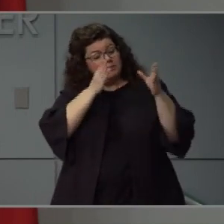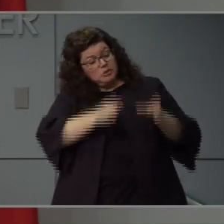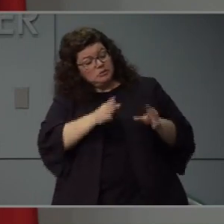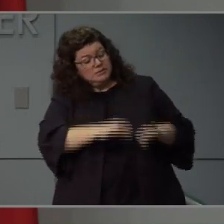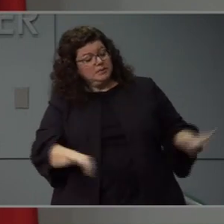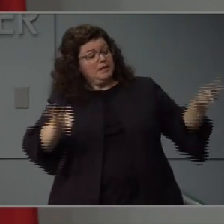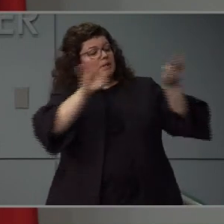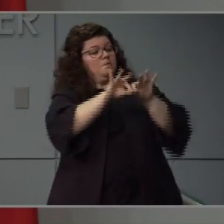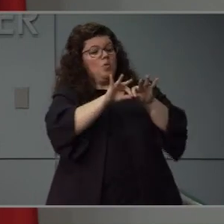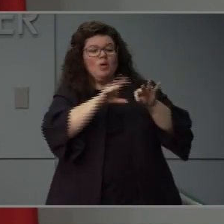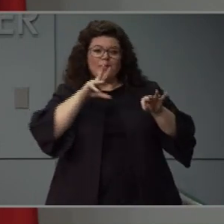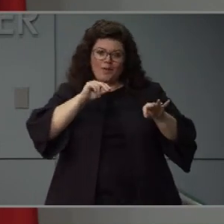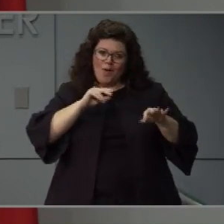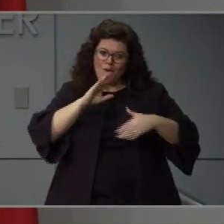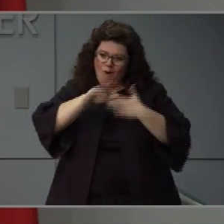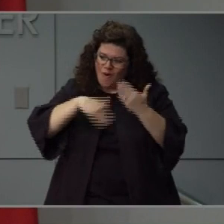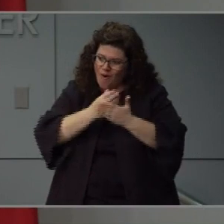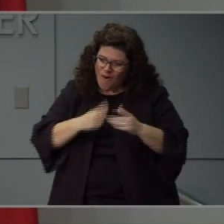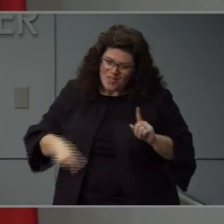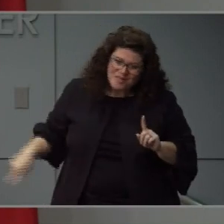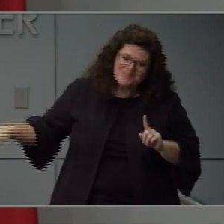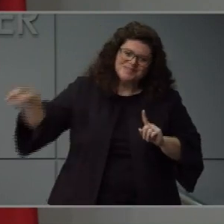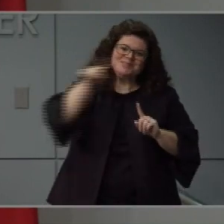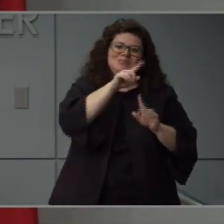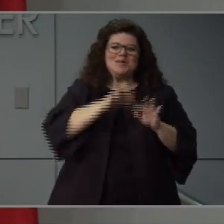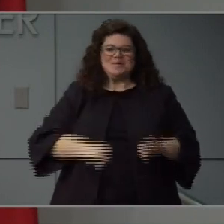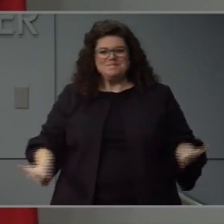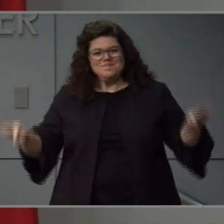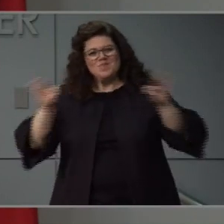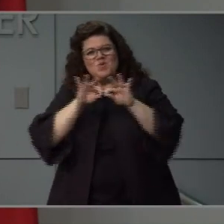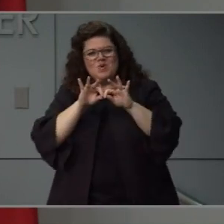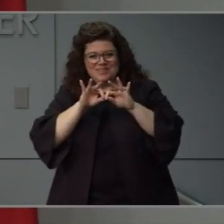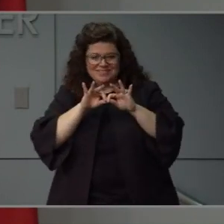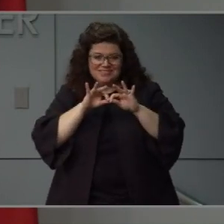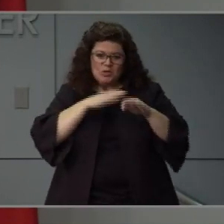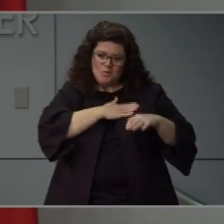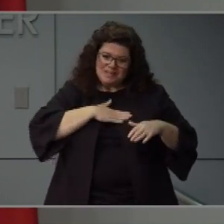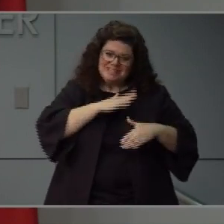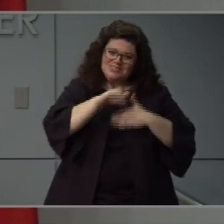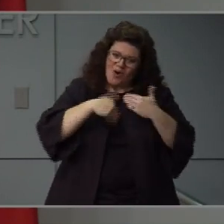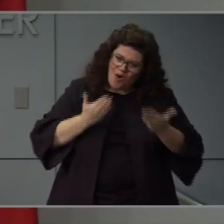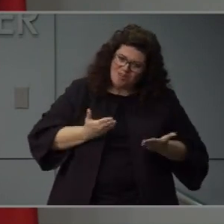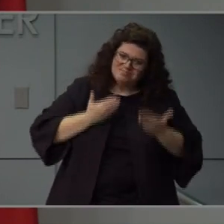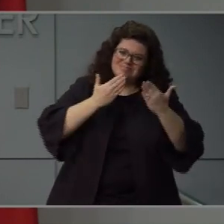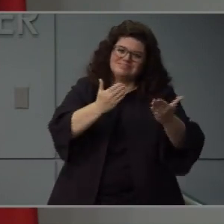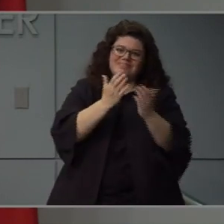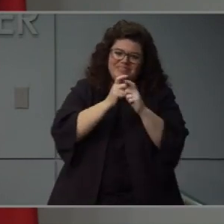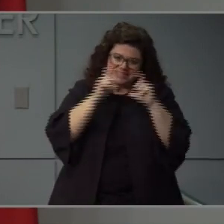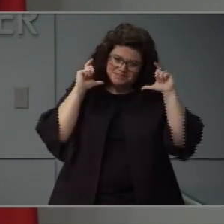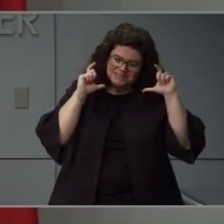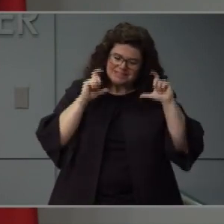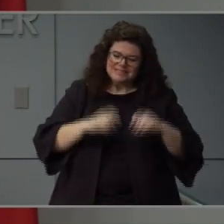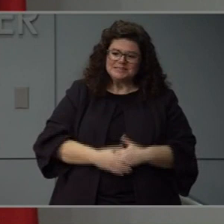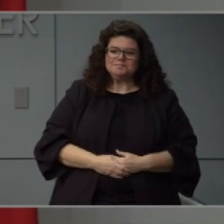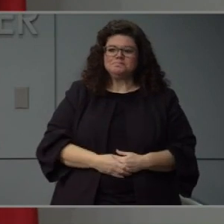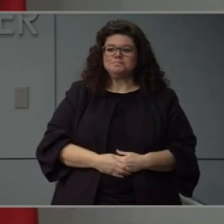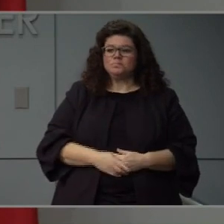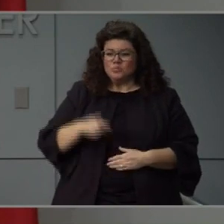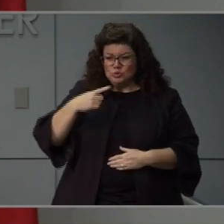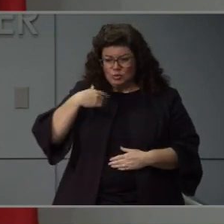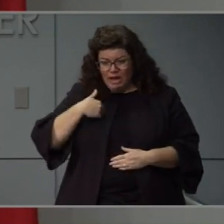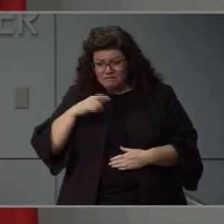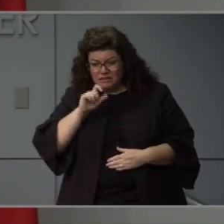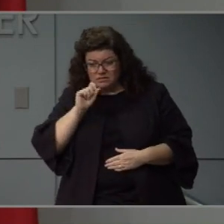hopeful that everyone can wear face coverings, and I think you said you had a follow-up on that. Yes, please.